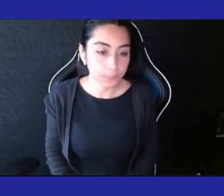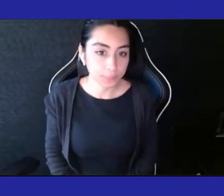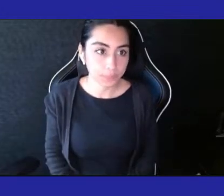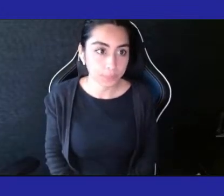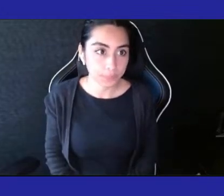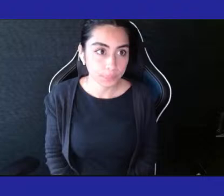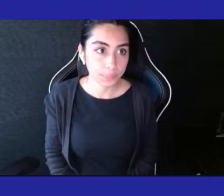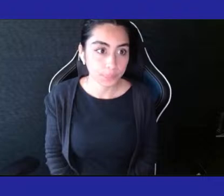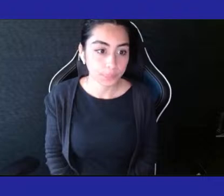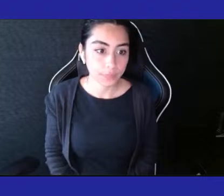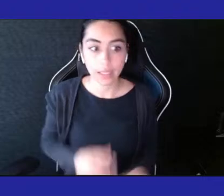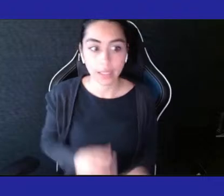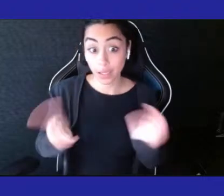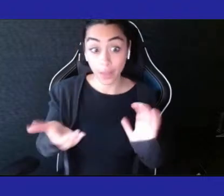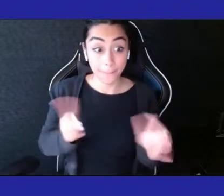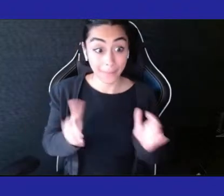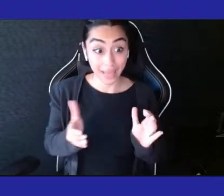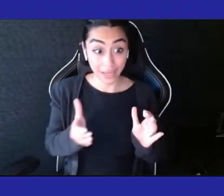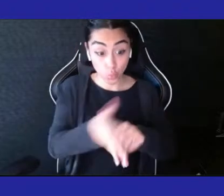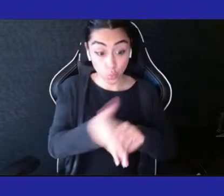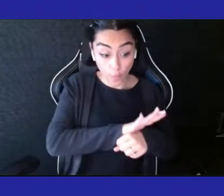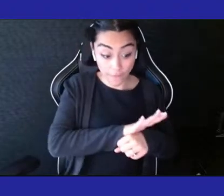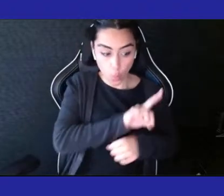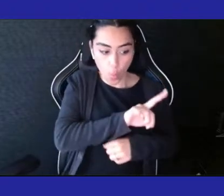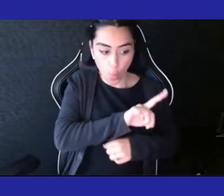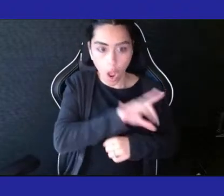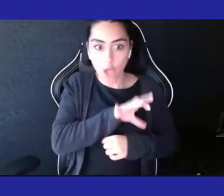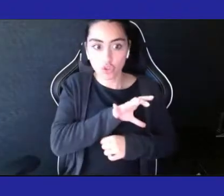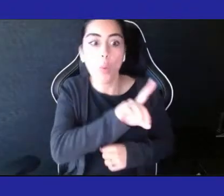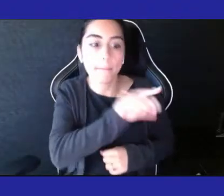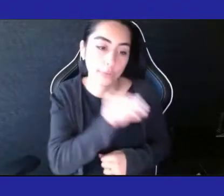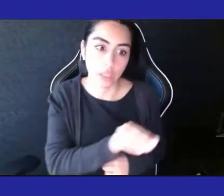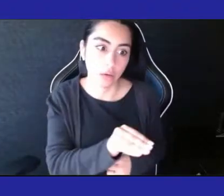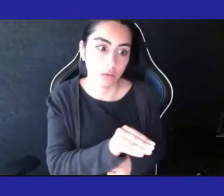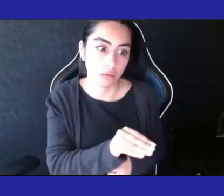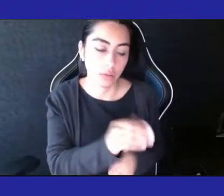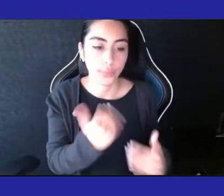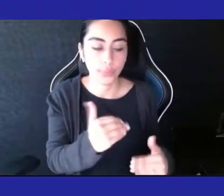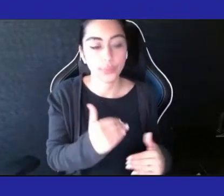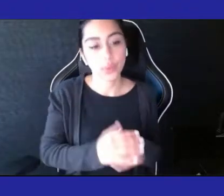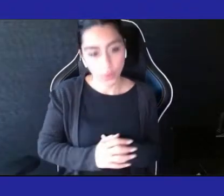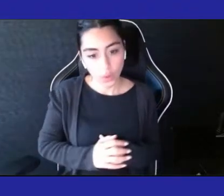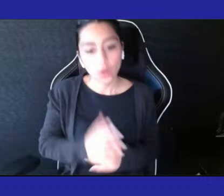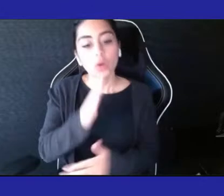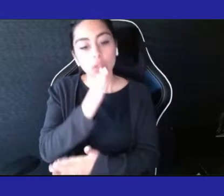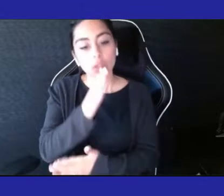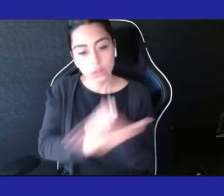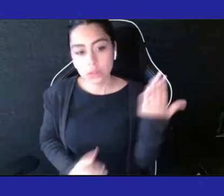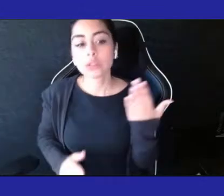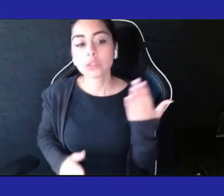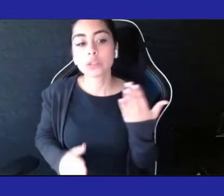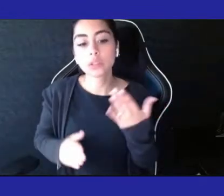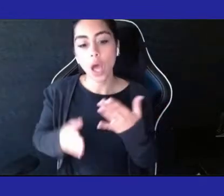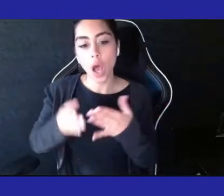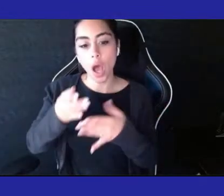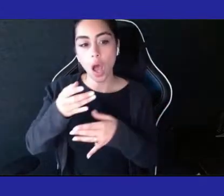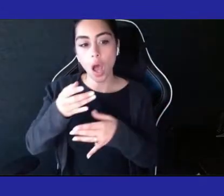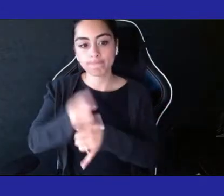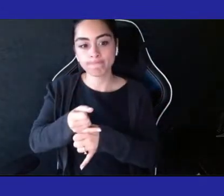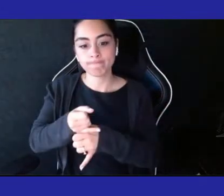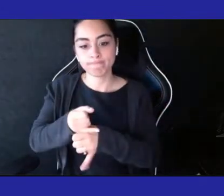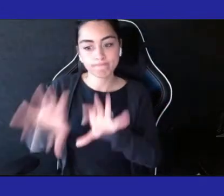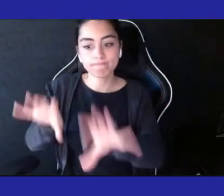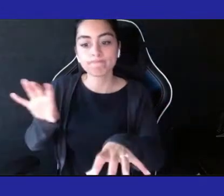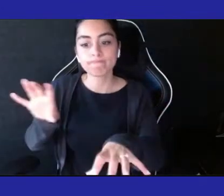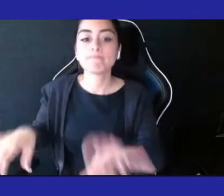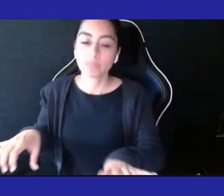quarter was 101%. But we have many of our sites, like Bellevue, that are over 90%, and that's incorporating all beds.